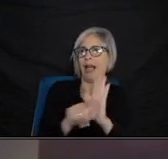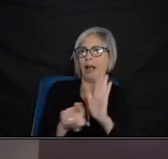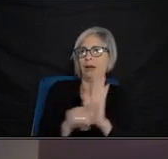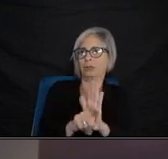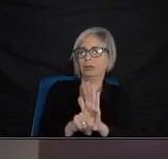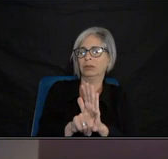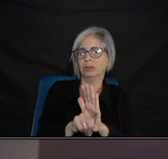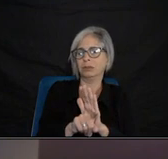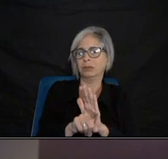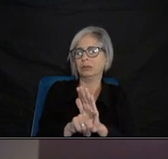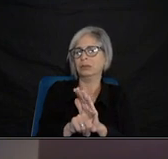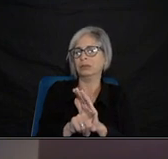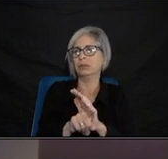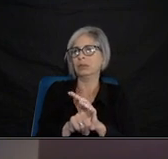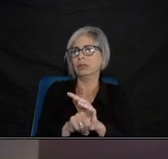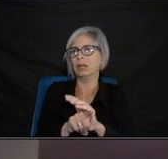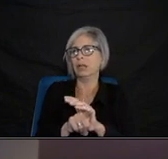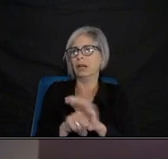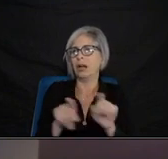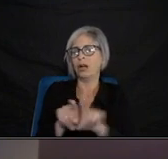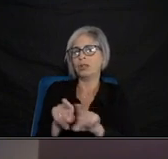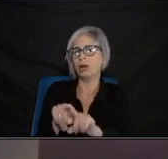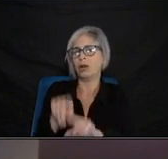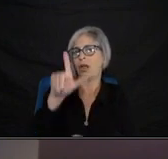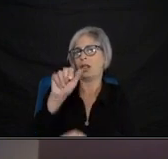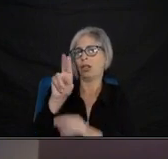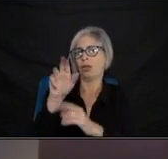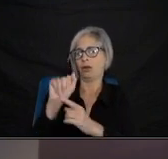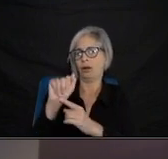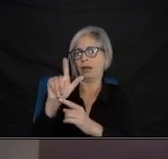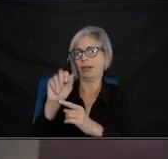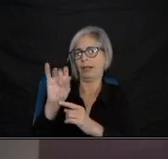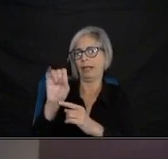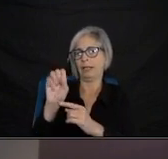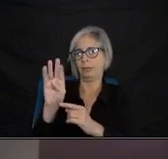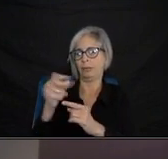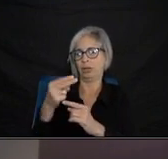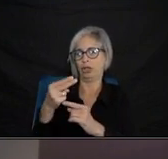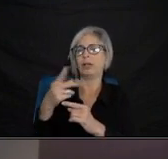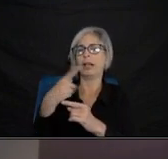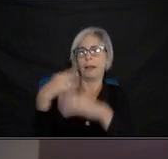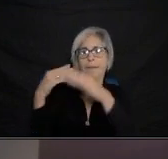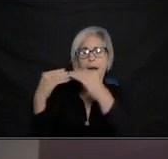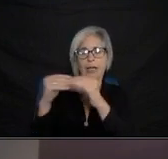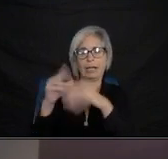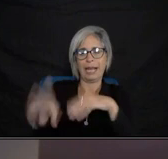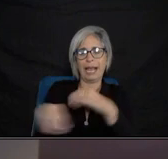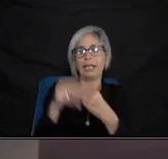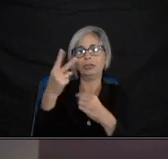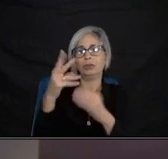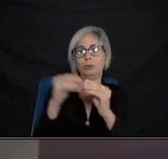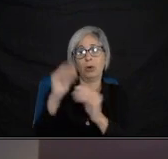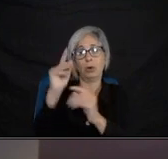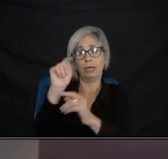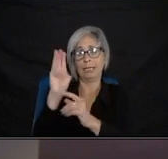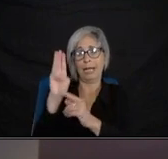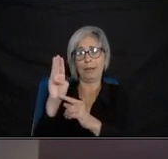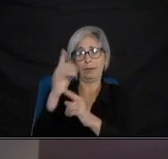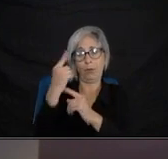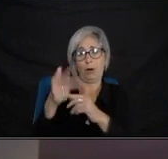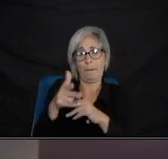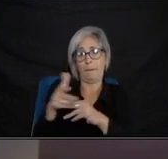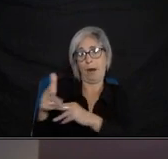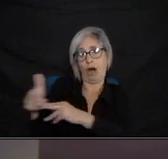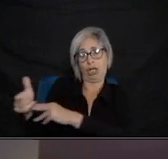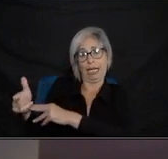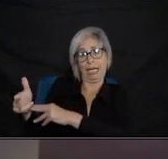update from Laura Landsberg. We actually added two more tabs today, which was parking